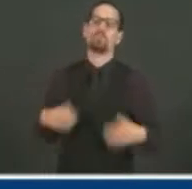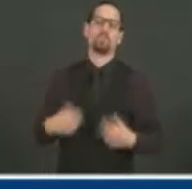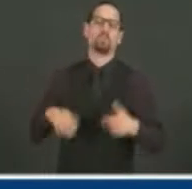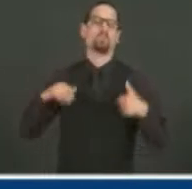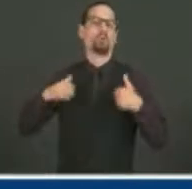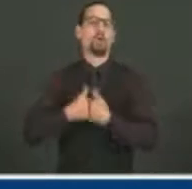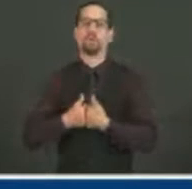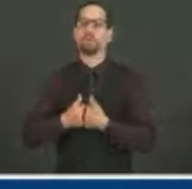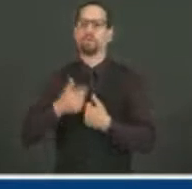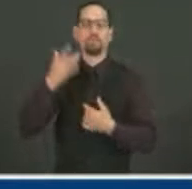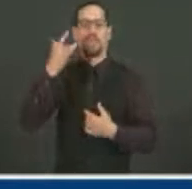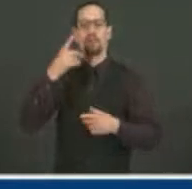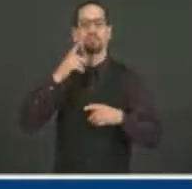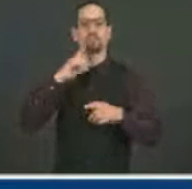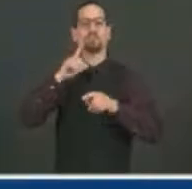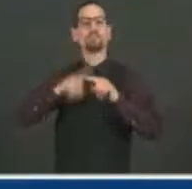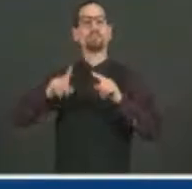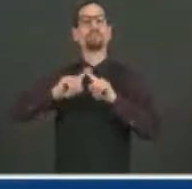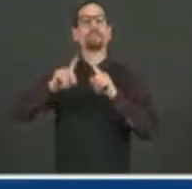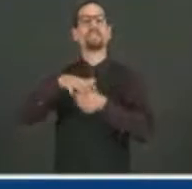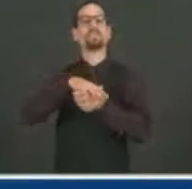in addition to the setting and